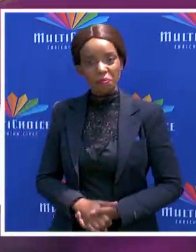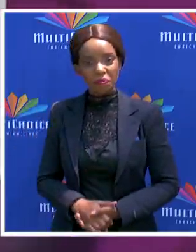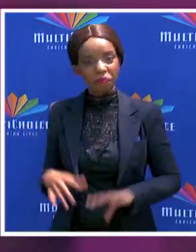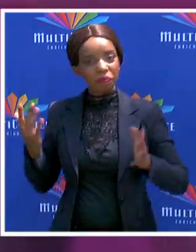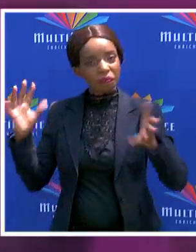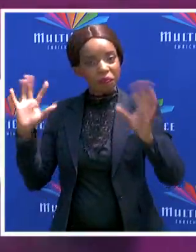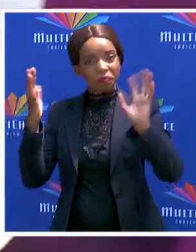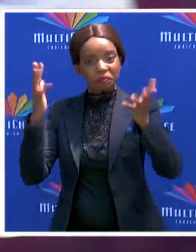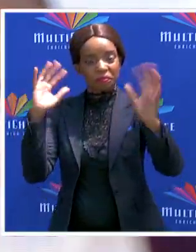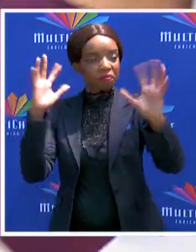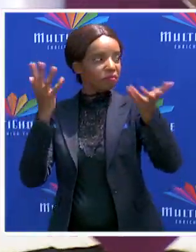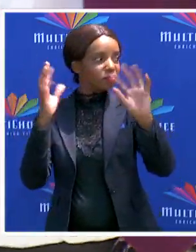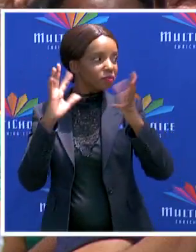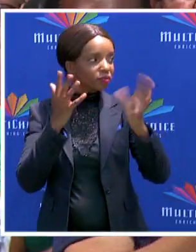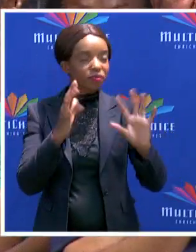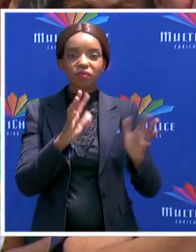Much appreciated.